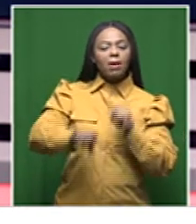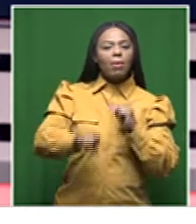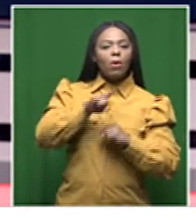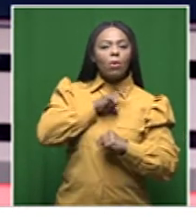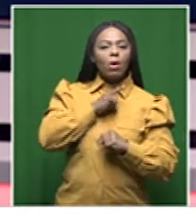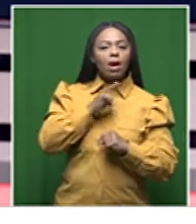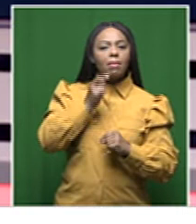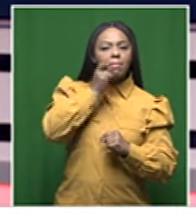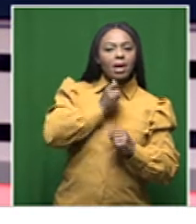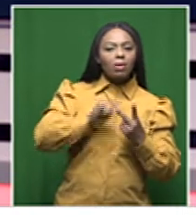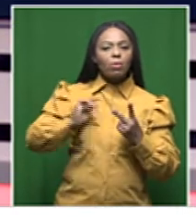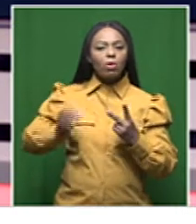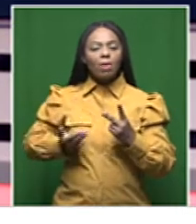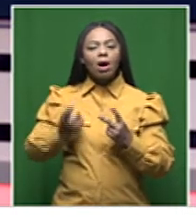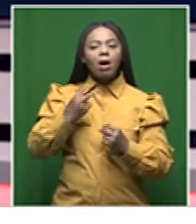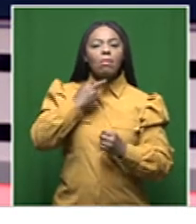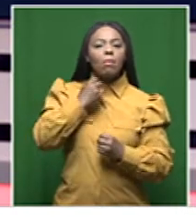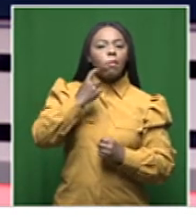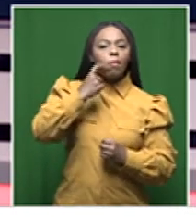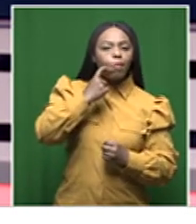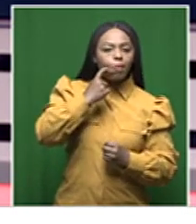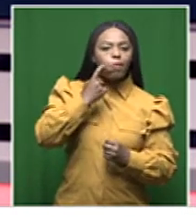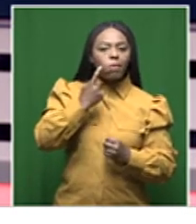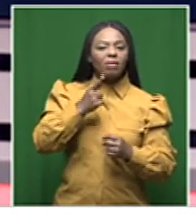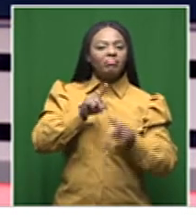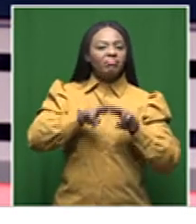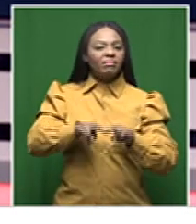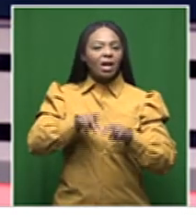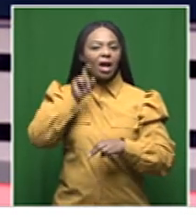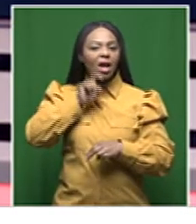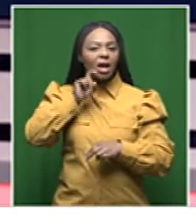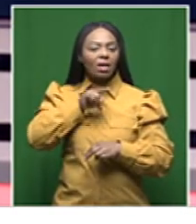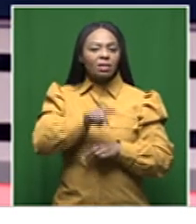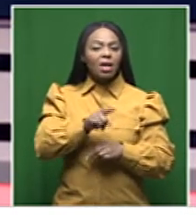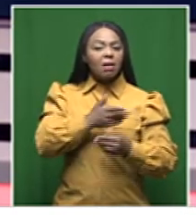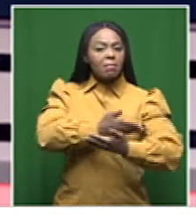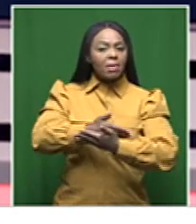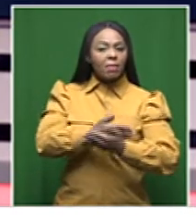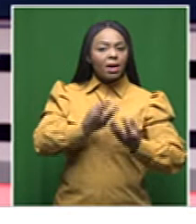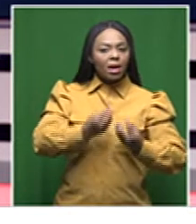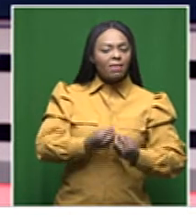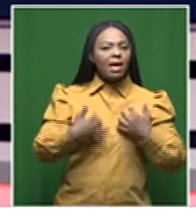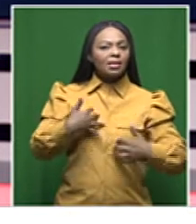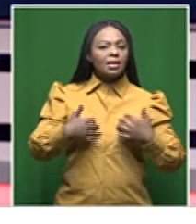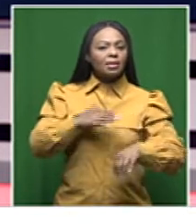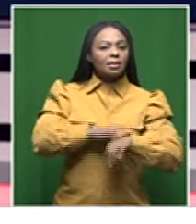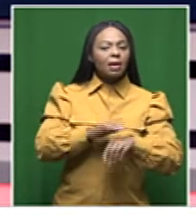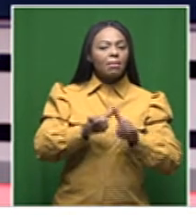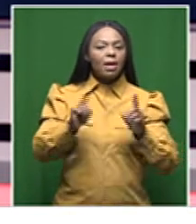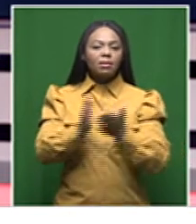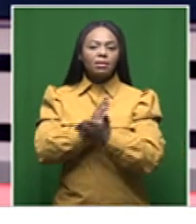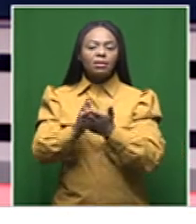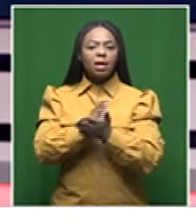infertility amongst men and women of childbearing age. Now, having a baby is one of the most exciting times in a couple's life, but for couples